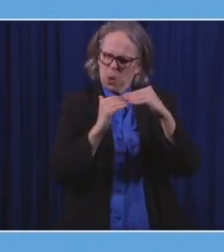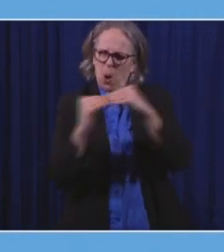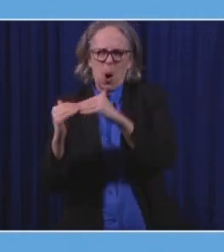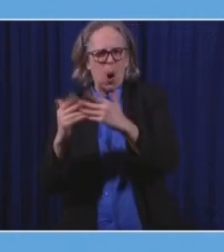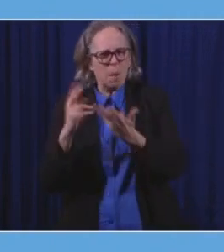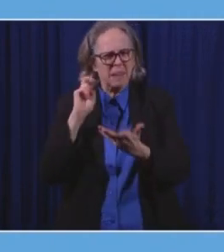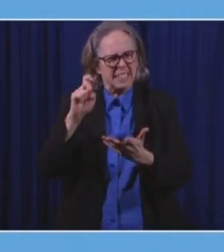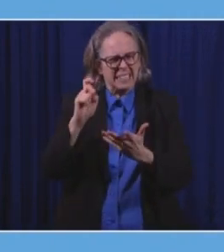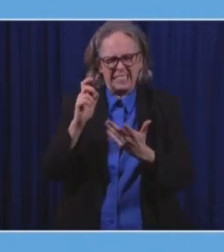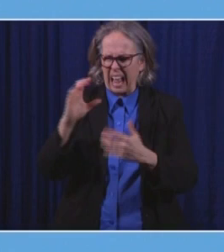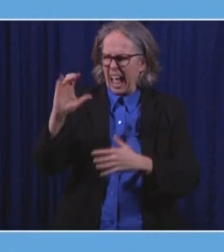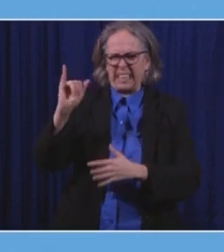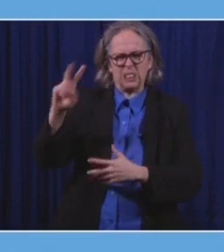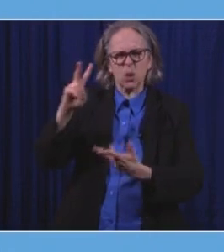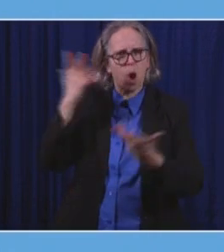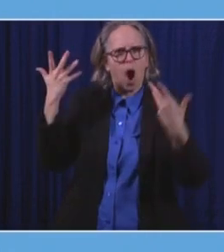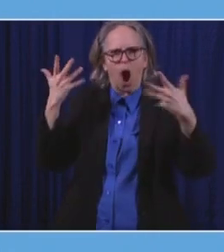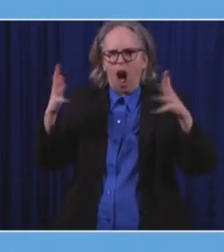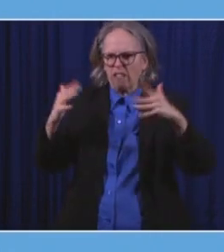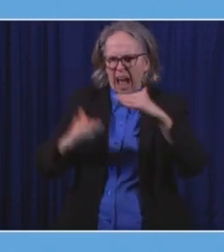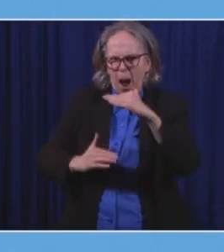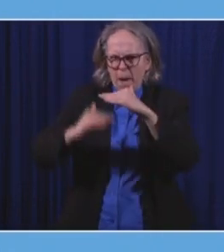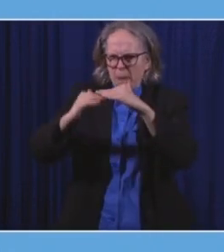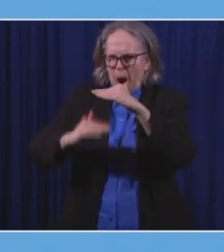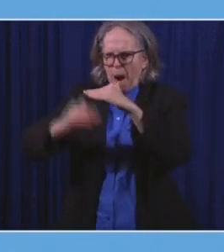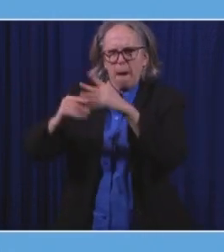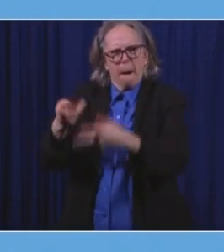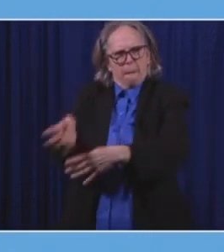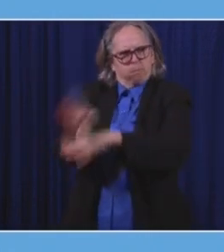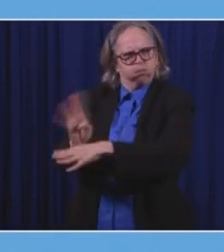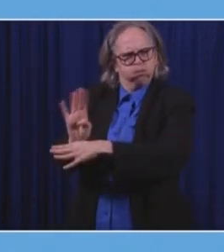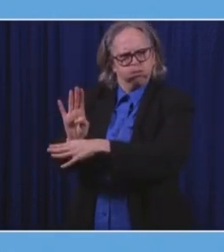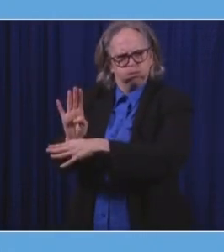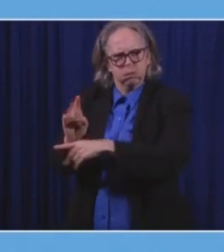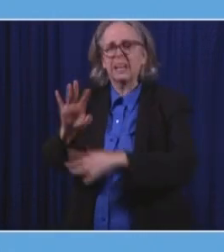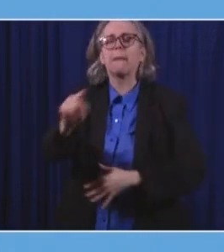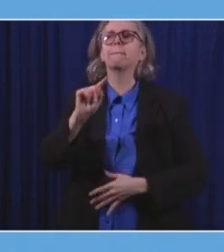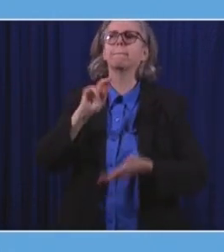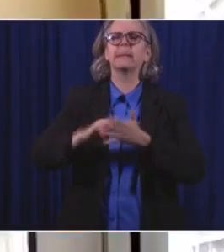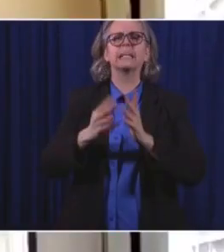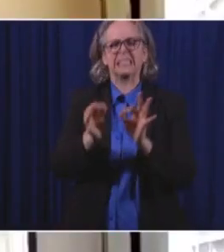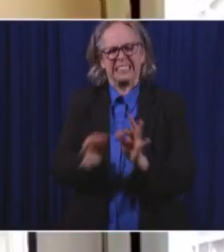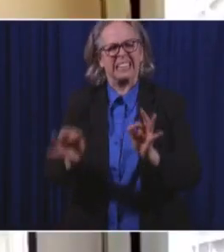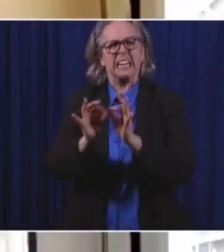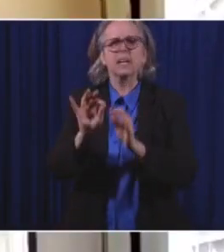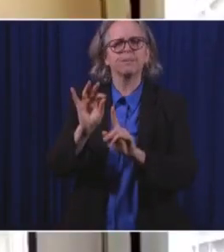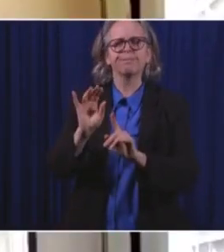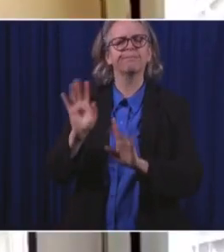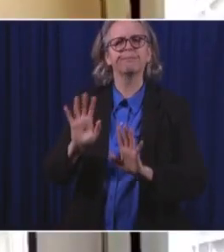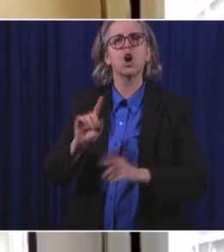they're very busy with critical volumes of COVID-19.